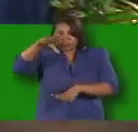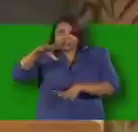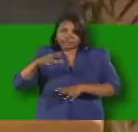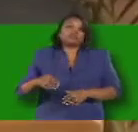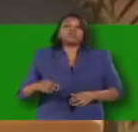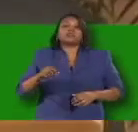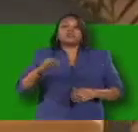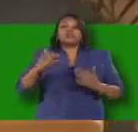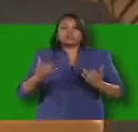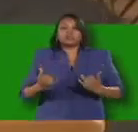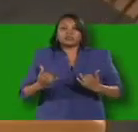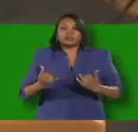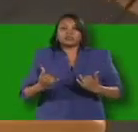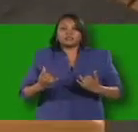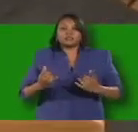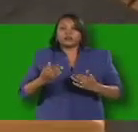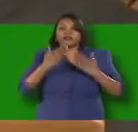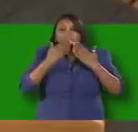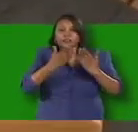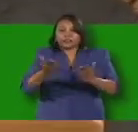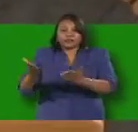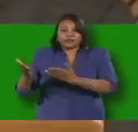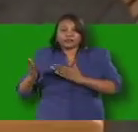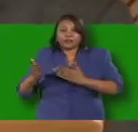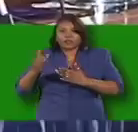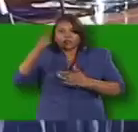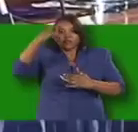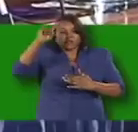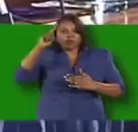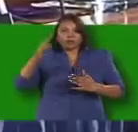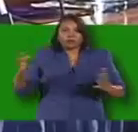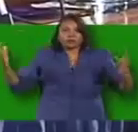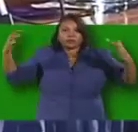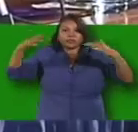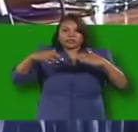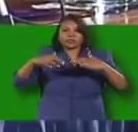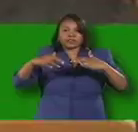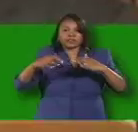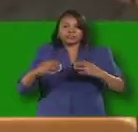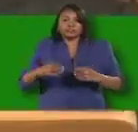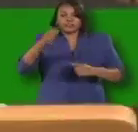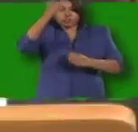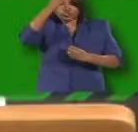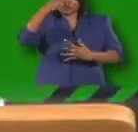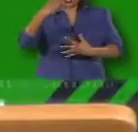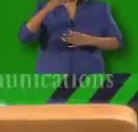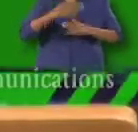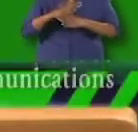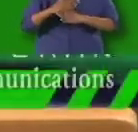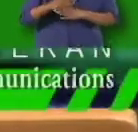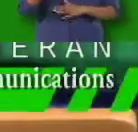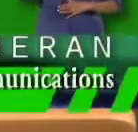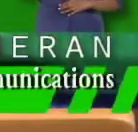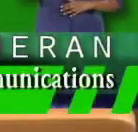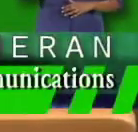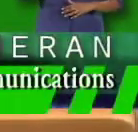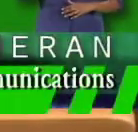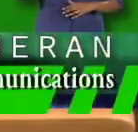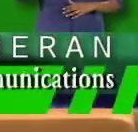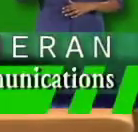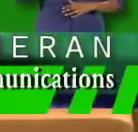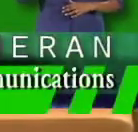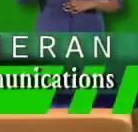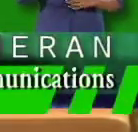of the authority, I'd like to thank everyone for participating. As you know, the ICT Forum series is one of